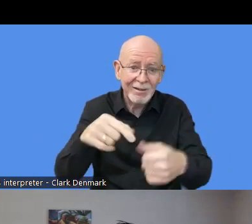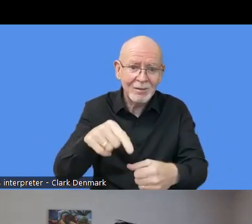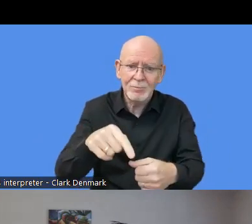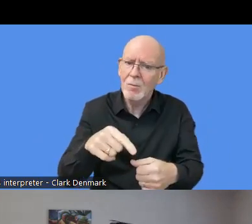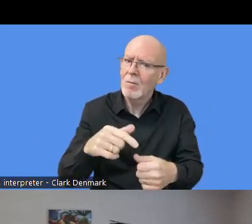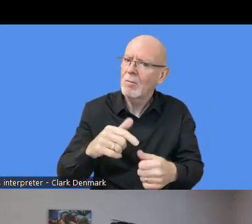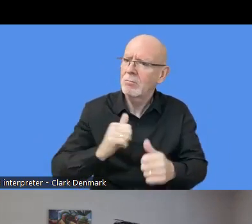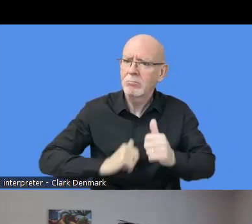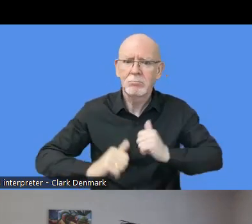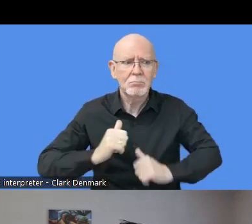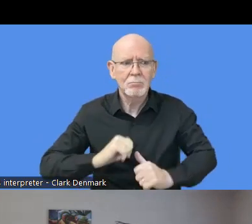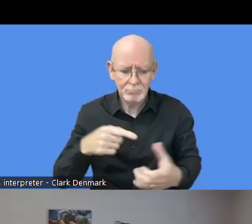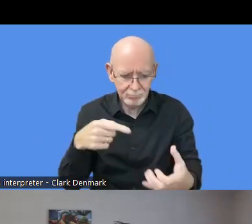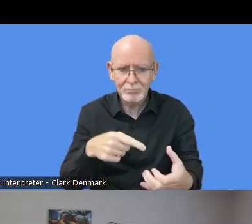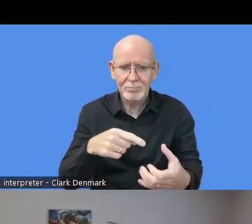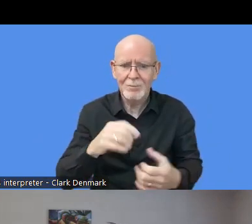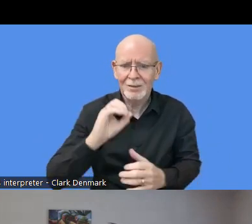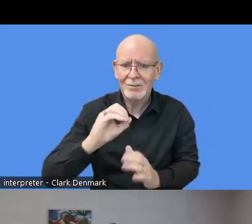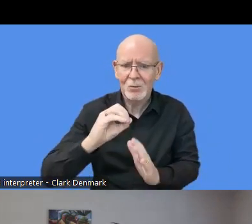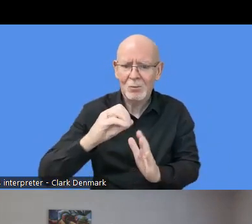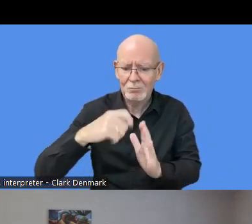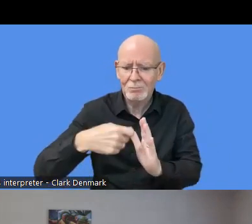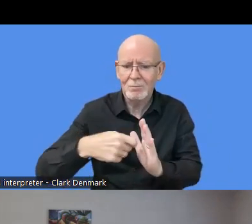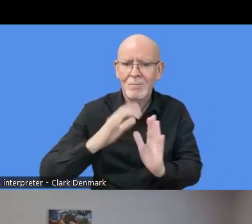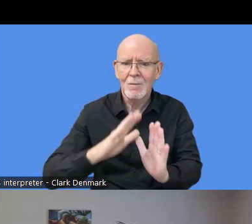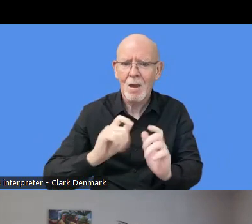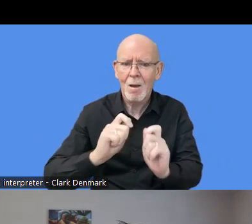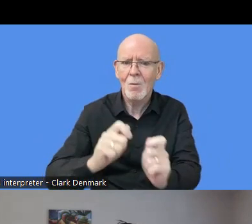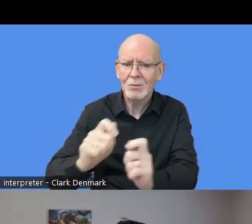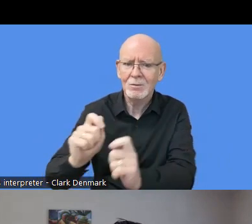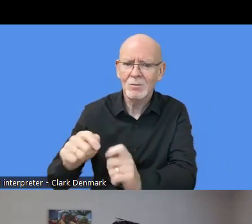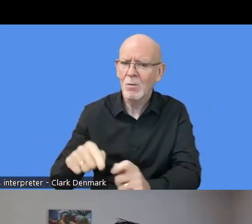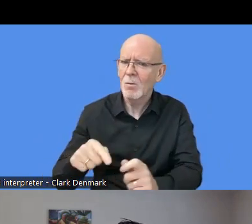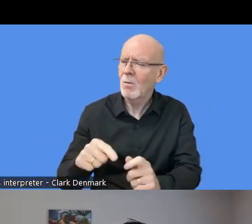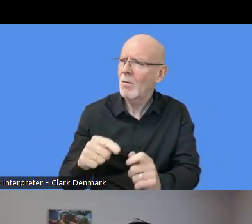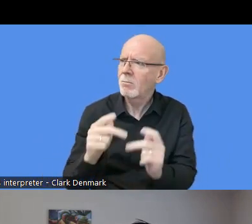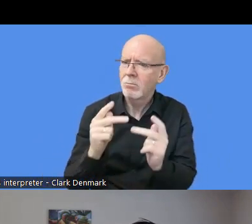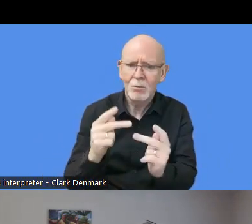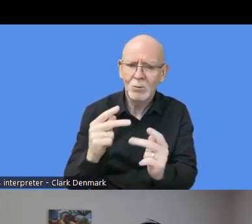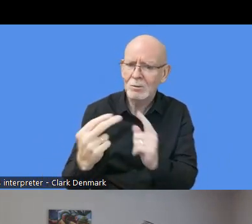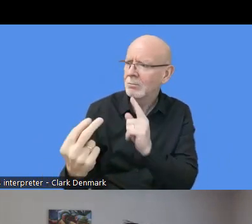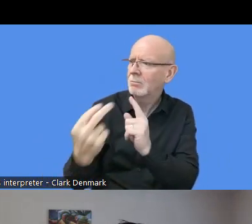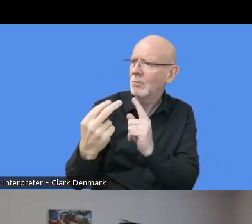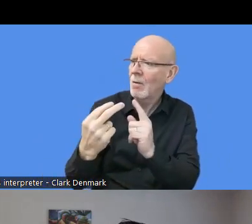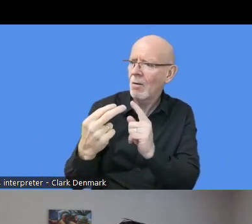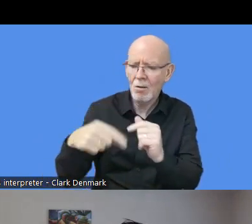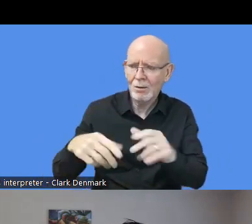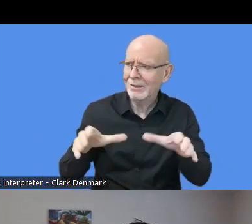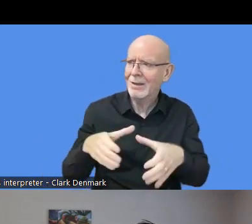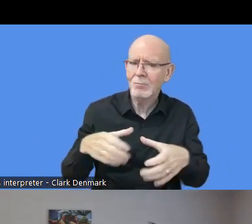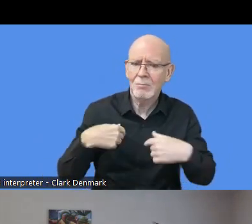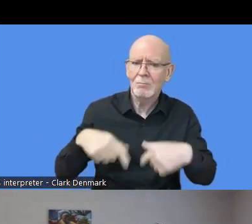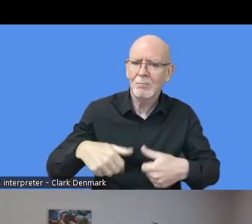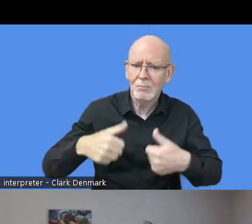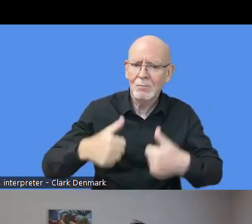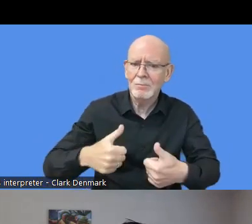both internally and externally. It's also great to be able to